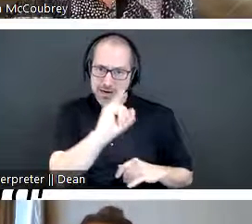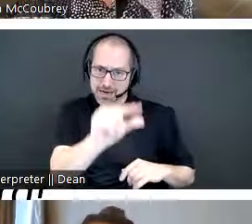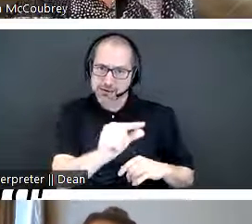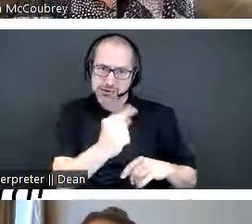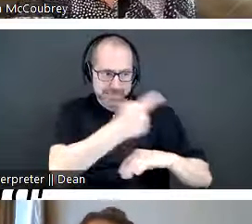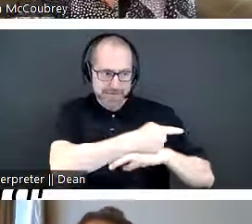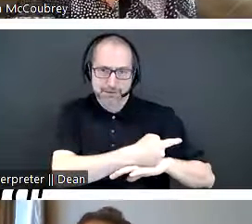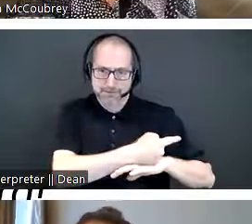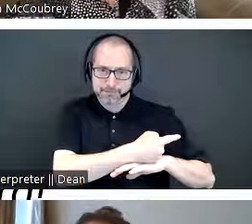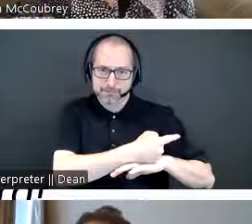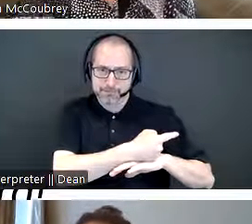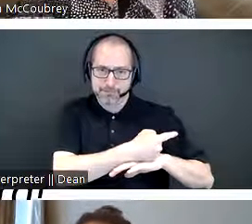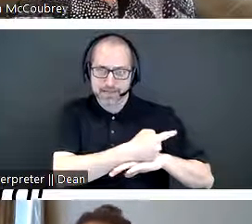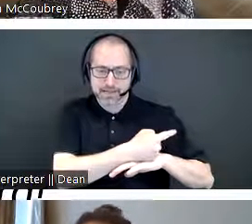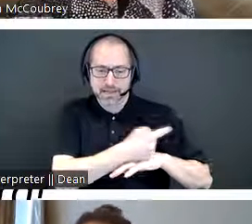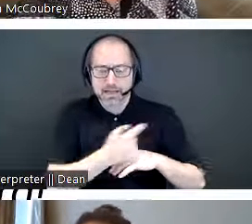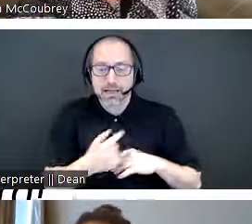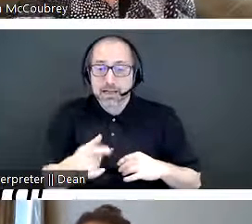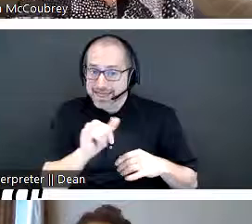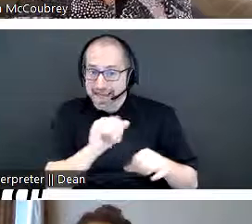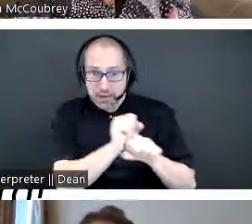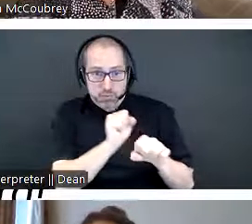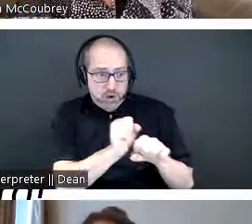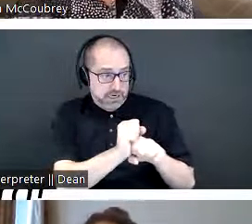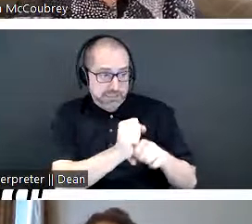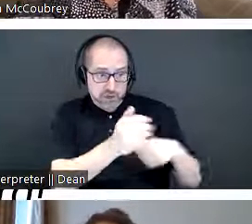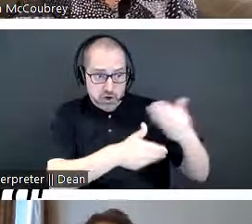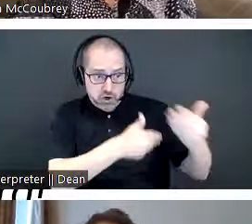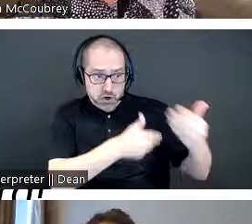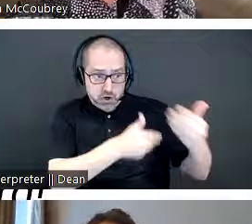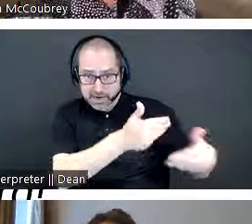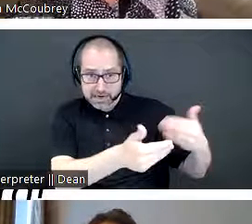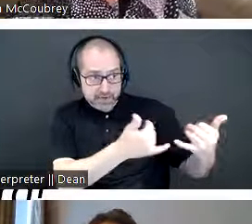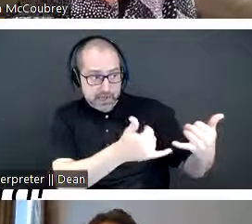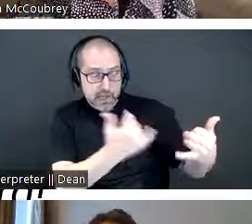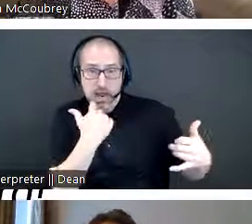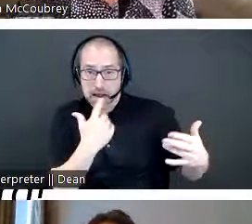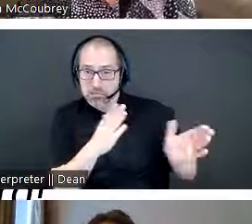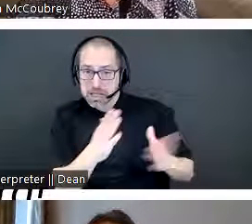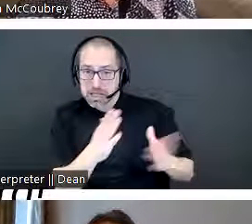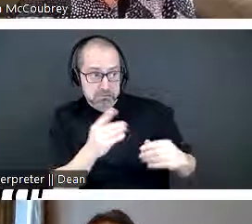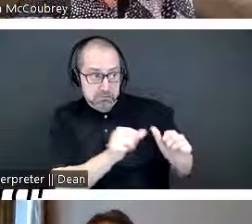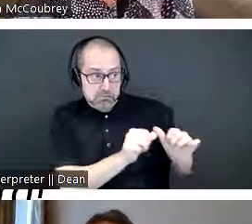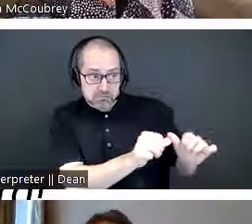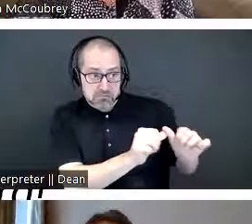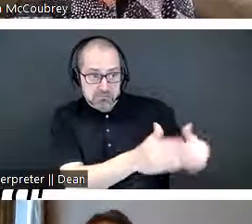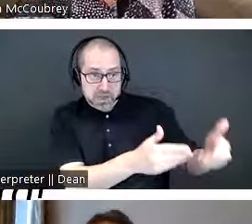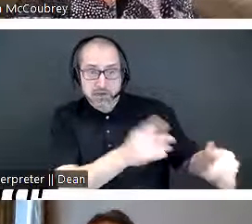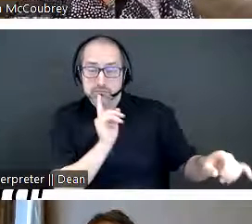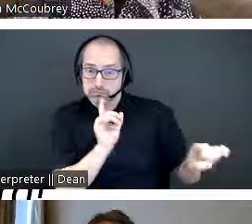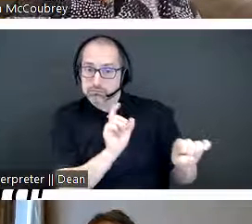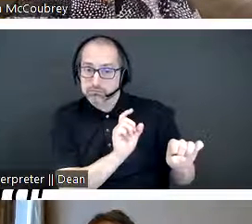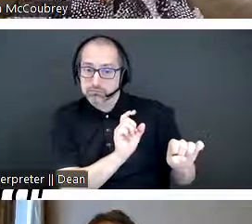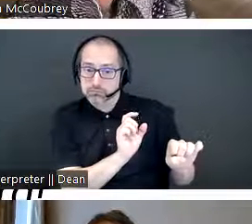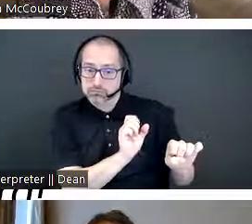And of course, that work has been ongoing. I was going to say that it's in progress and hopefully going to be achieved soon, being done by